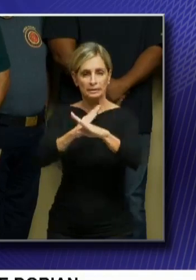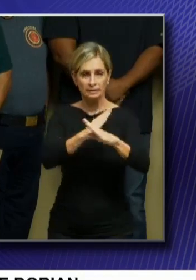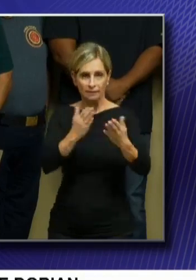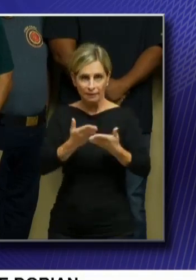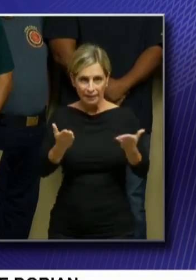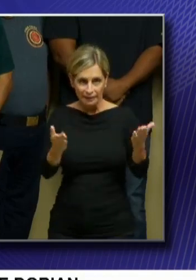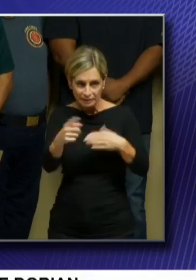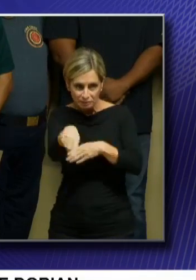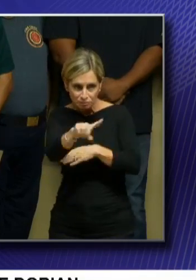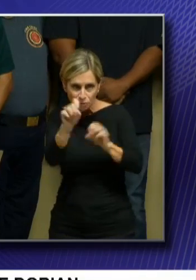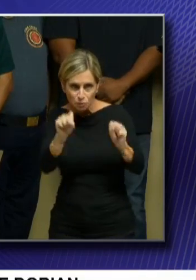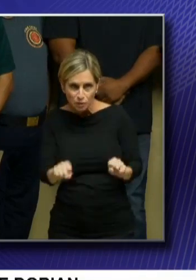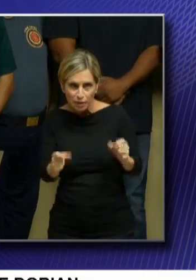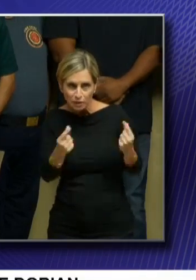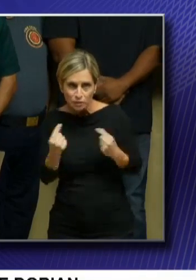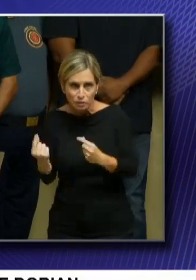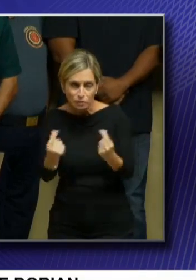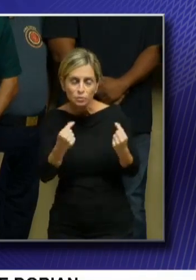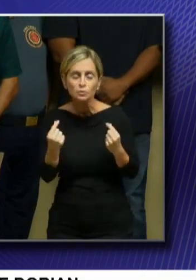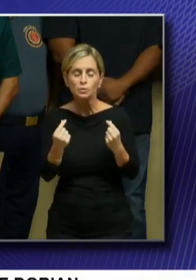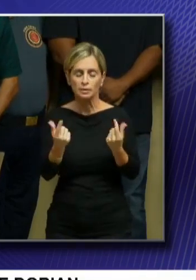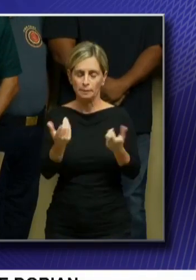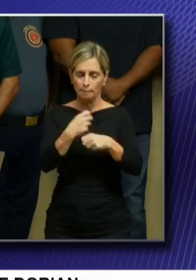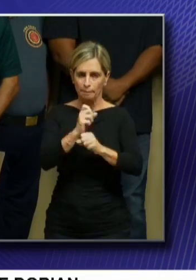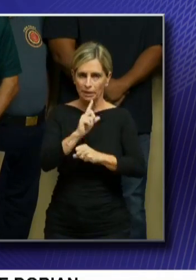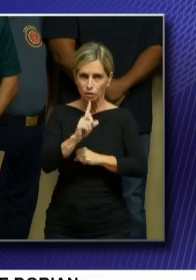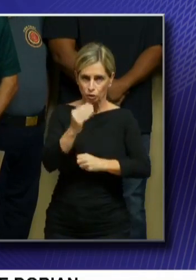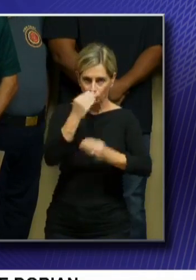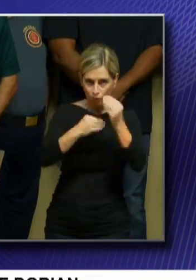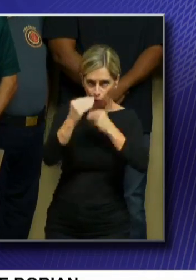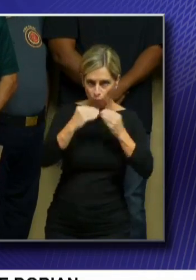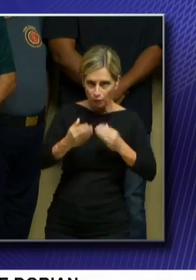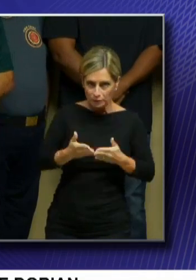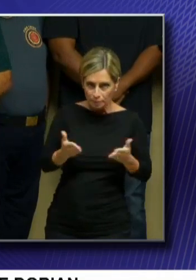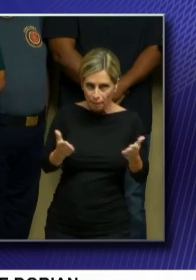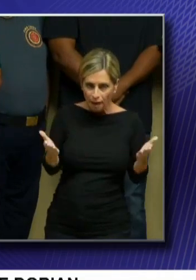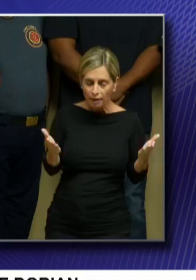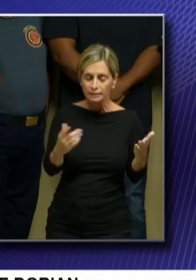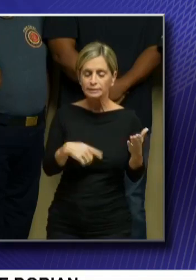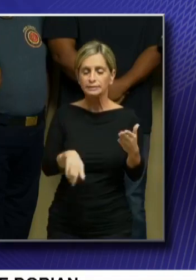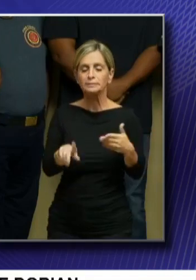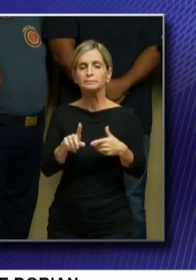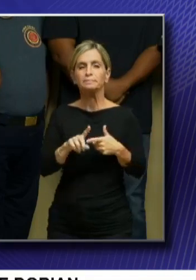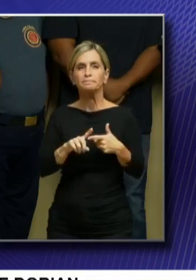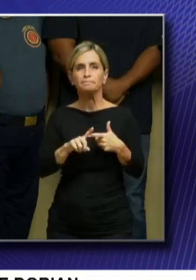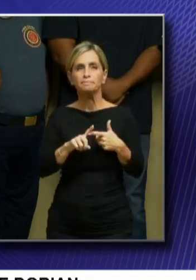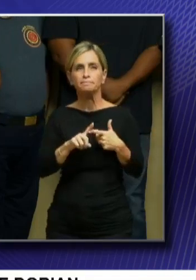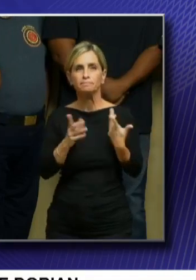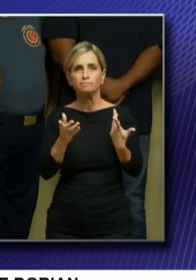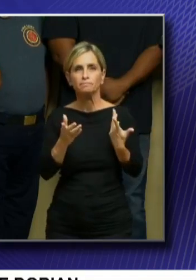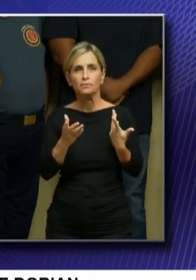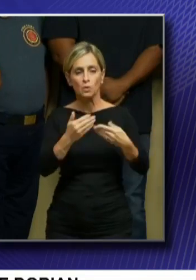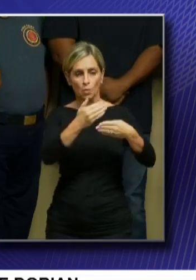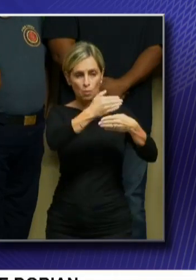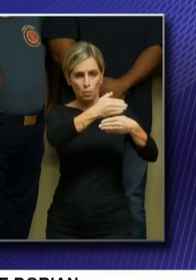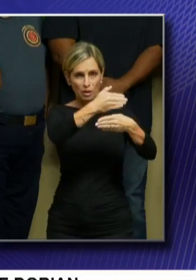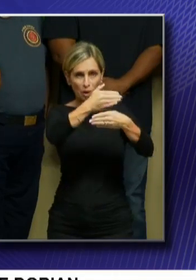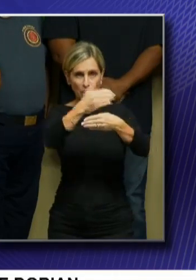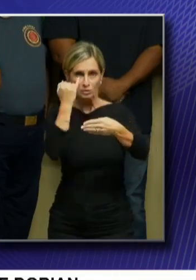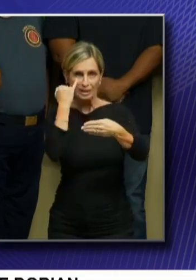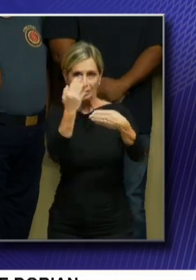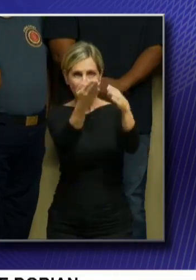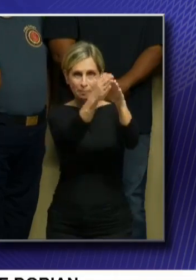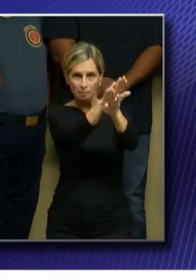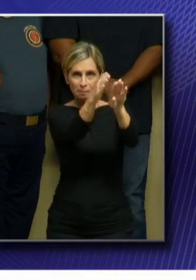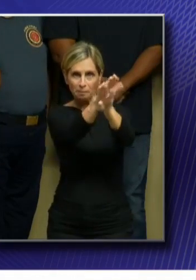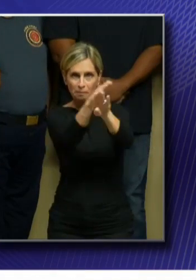to make sure that you've got food and supplies. Make sure that you are, if you've put up your shutters, we've actually heard this, people were taking